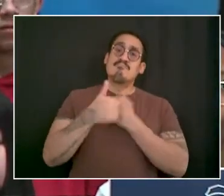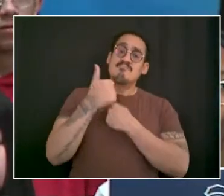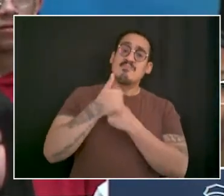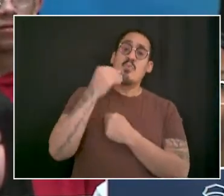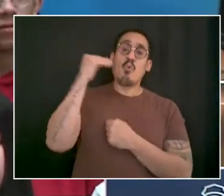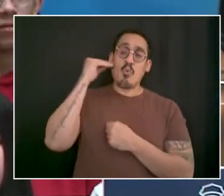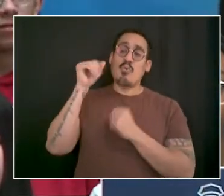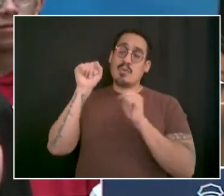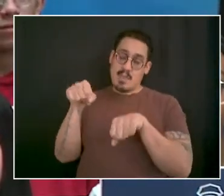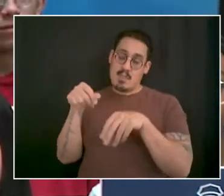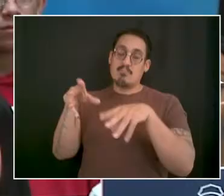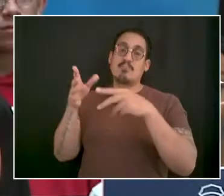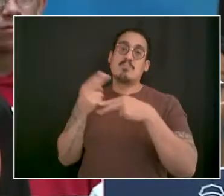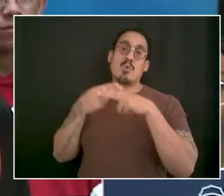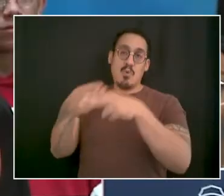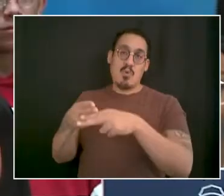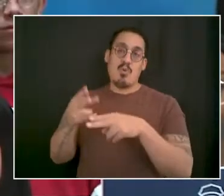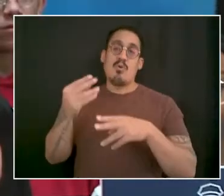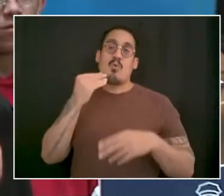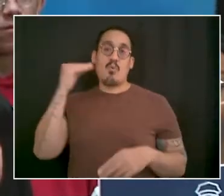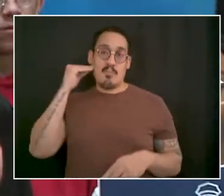own.